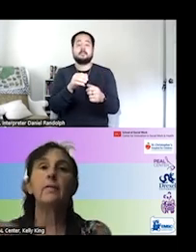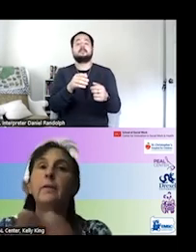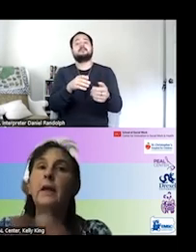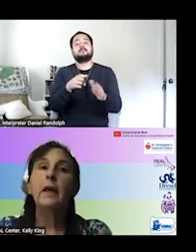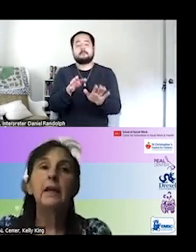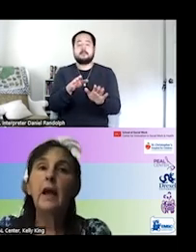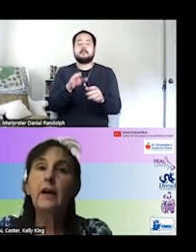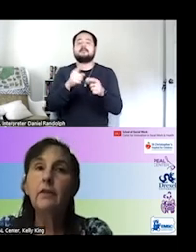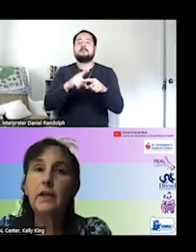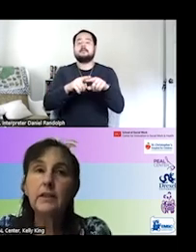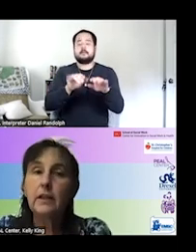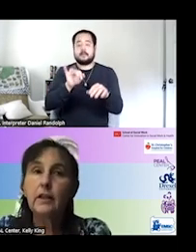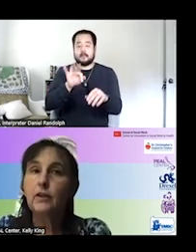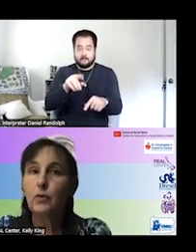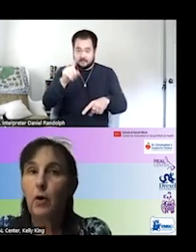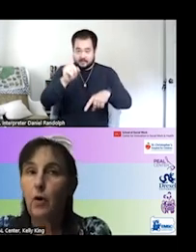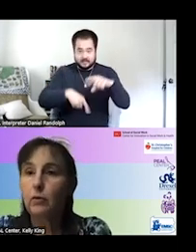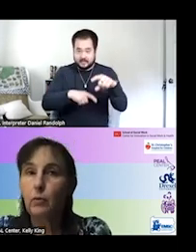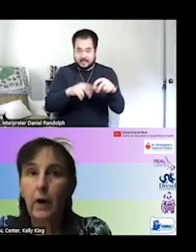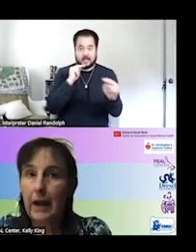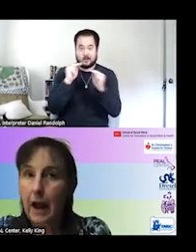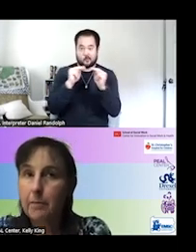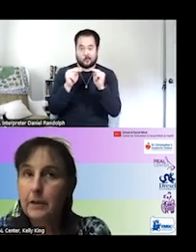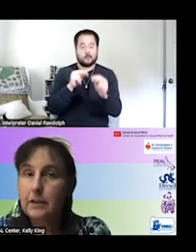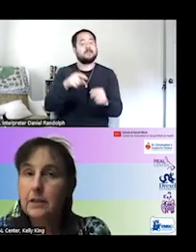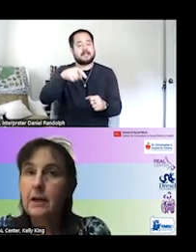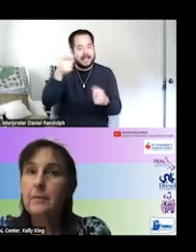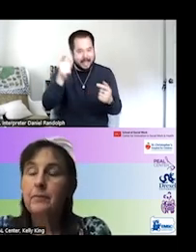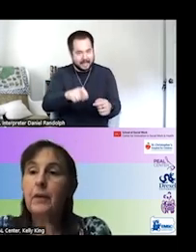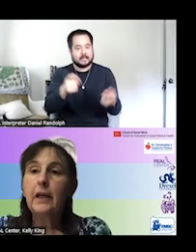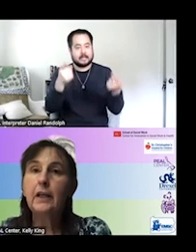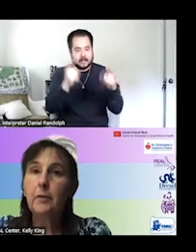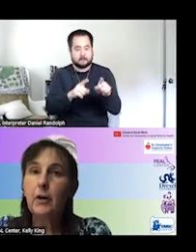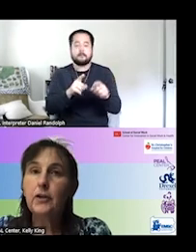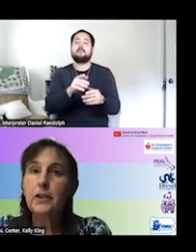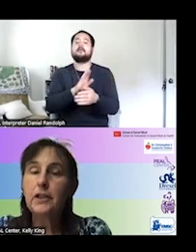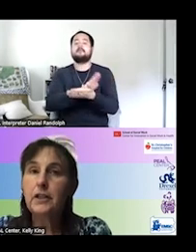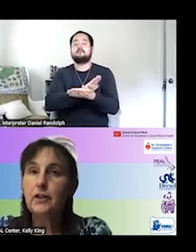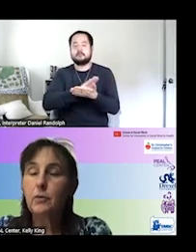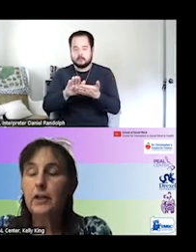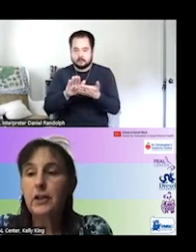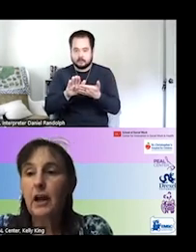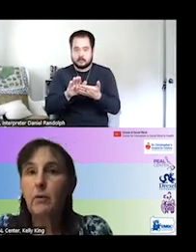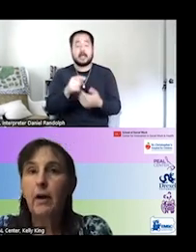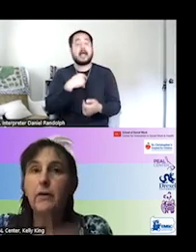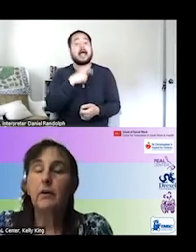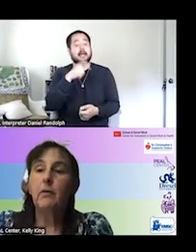seatbelt on. None of us can control what happens in an emergency